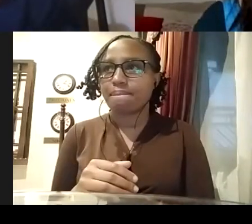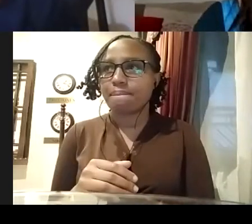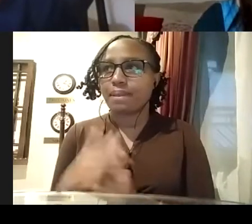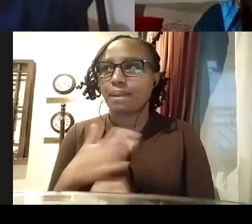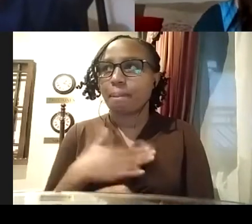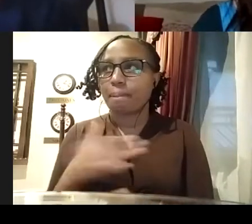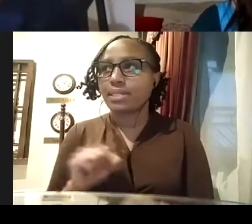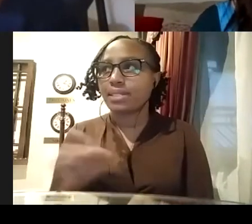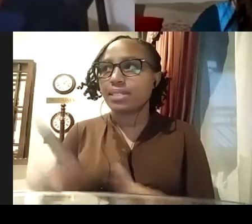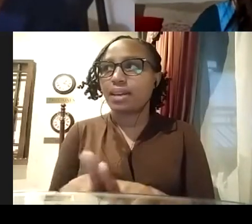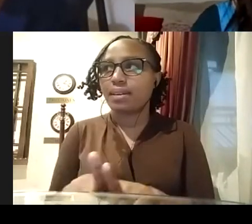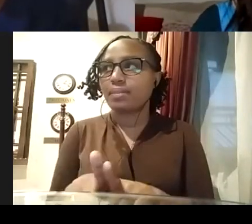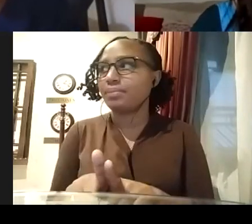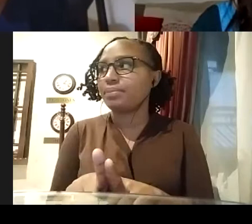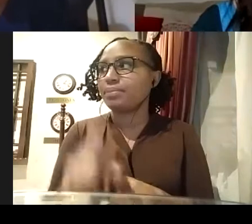My sister Belinda,